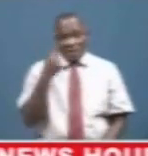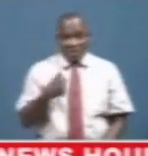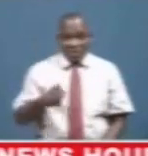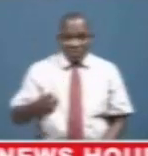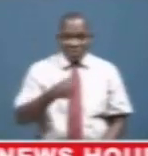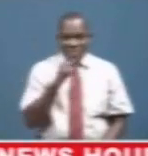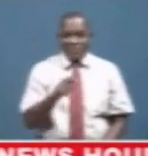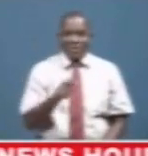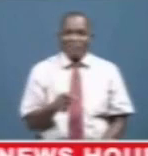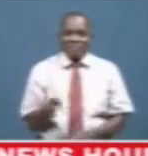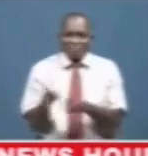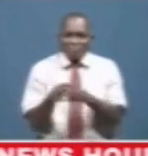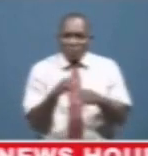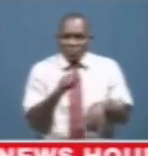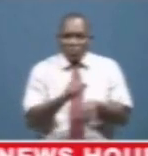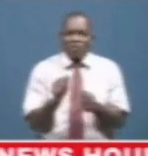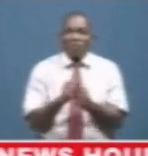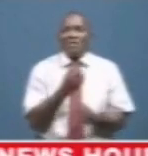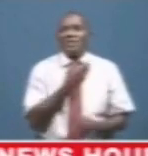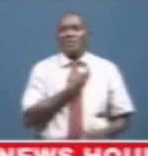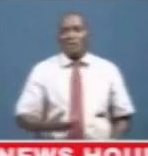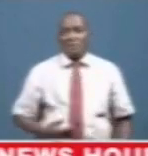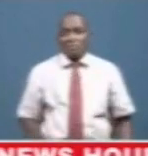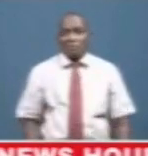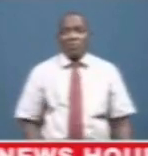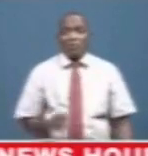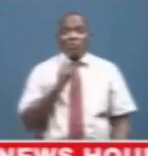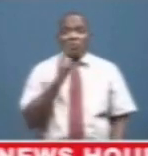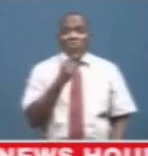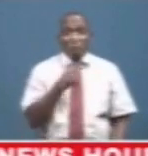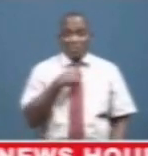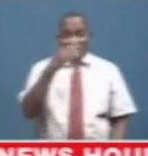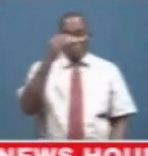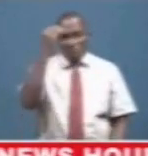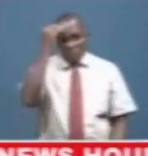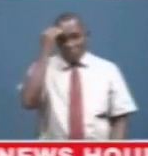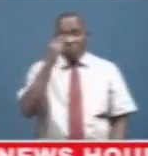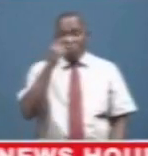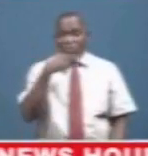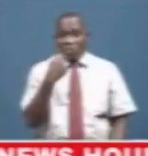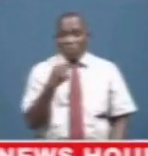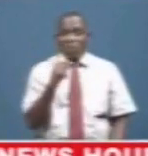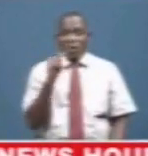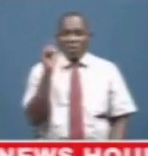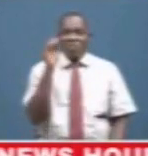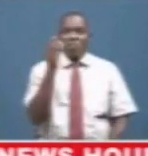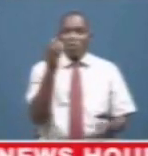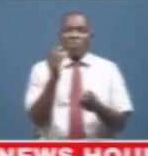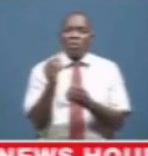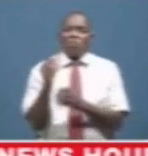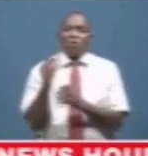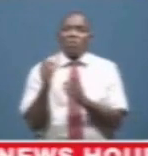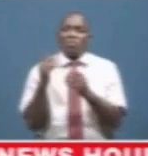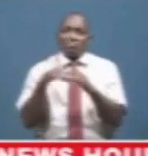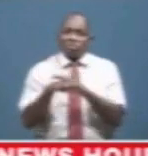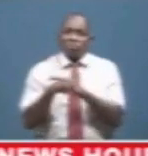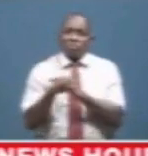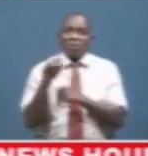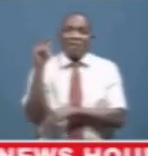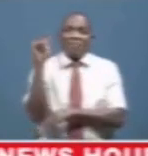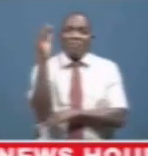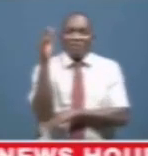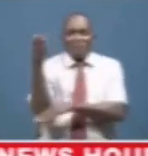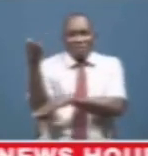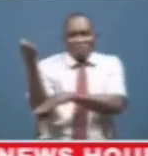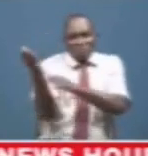a shadow ye juma. Meaning Pala say, the chainsaw operator, a bar, a crew, now so about between me. That